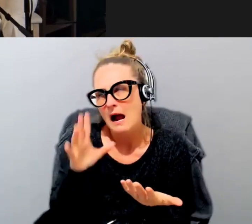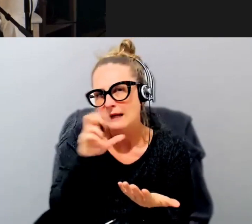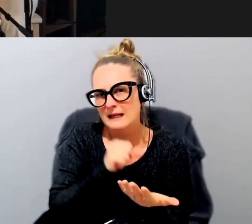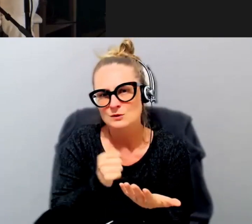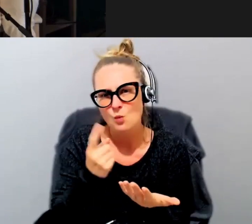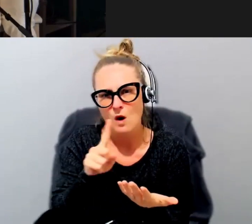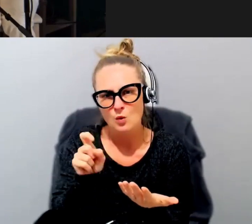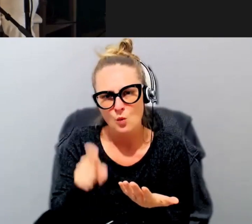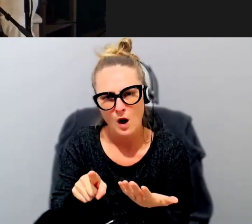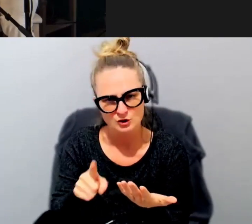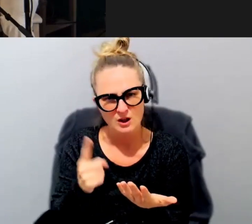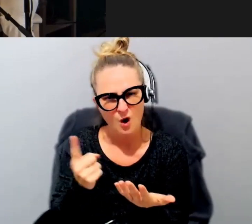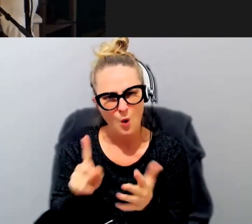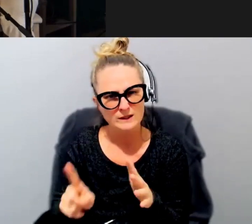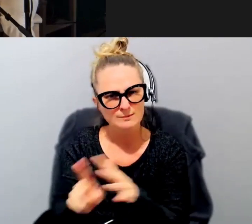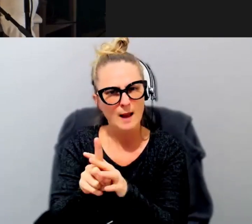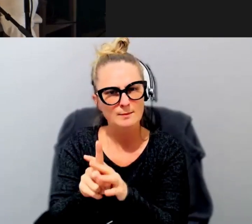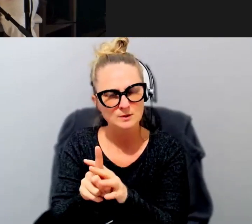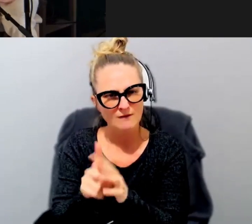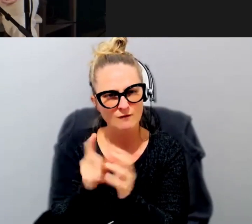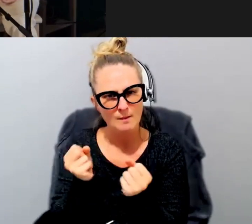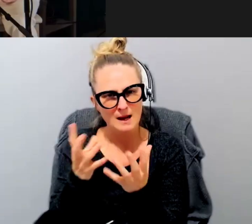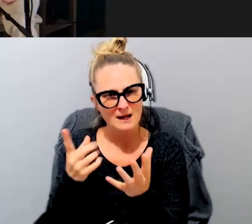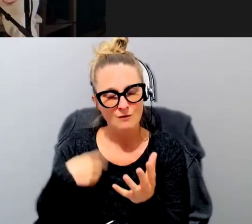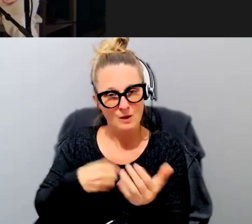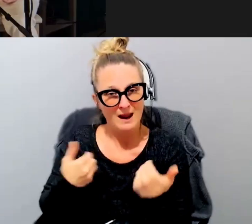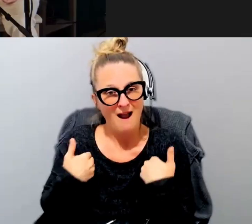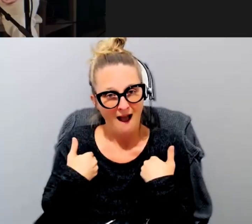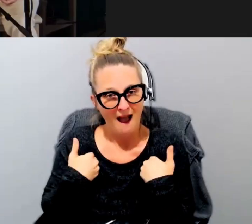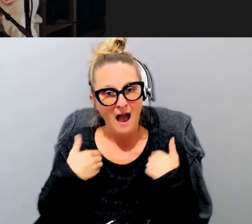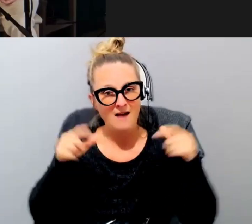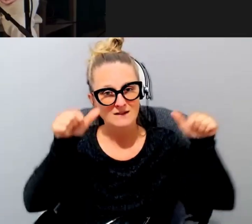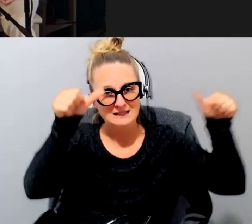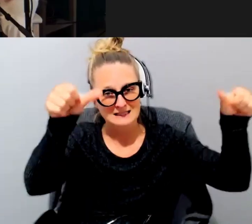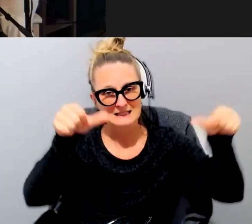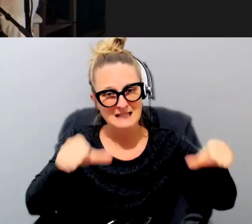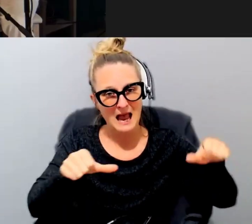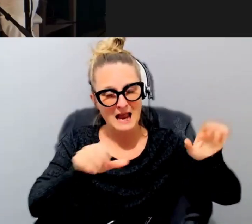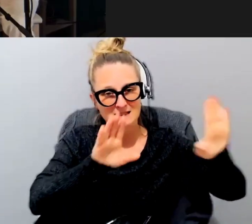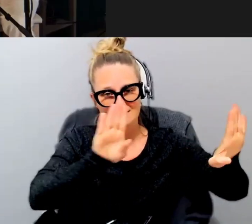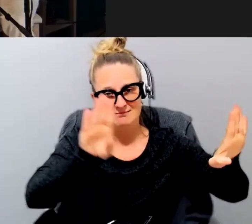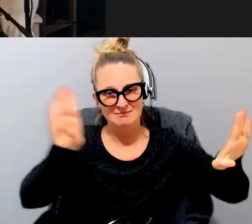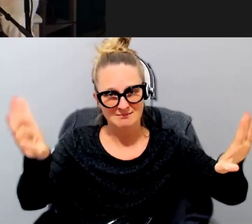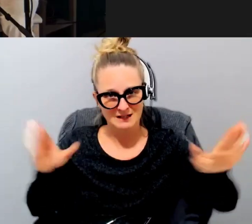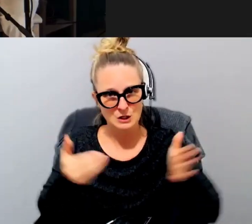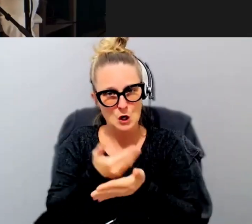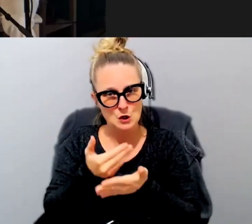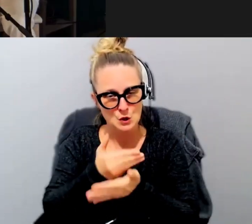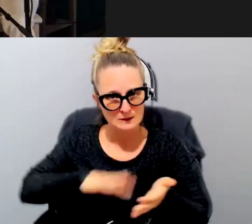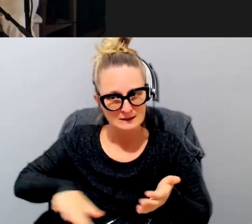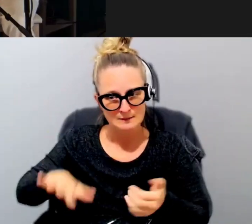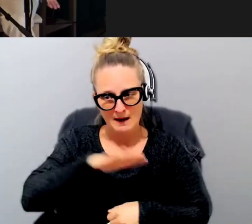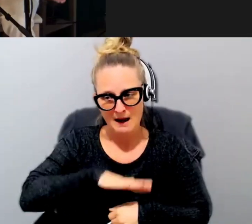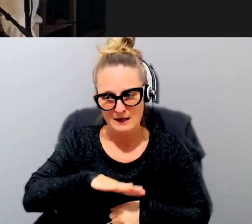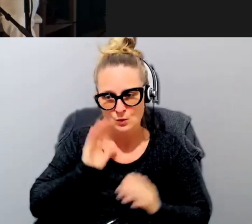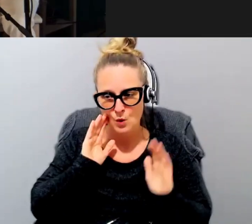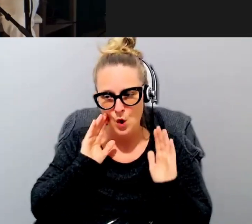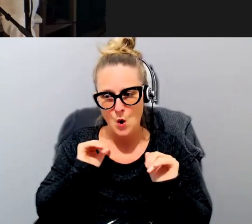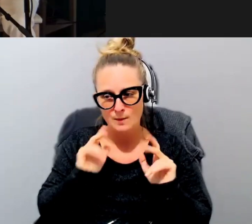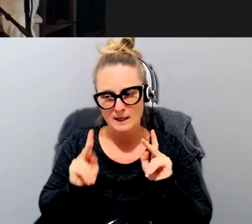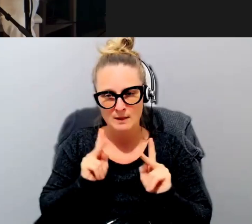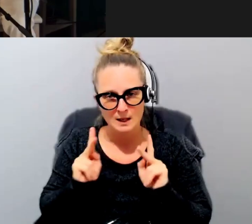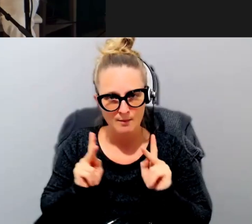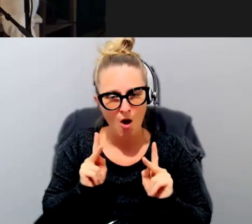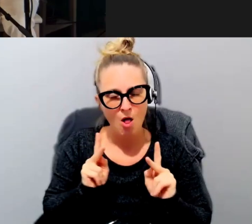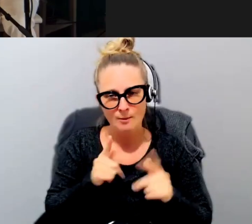us, because you've probably seen we've got some lovely signage now on our new space, and so we're hoping that people will become interested, they'll come